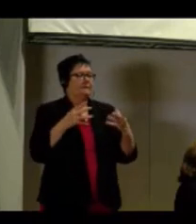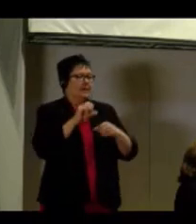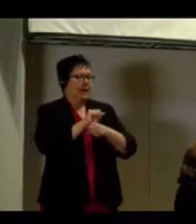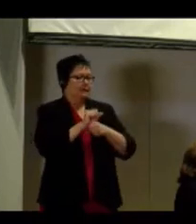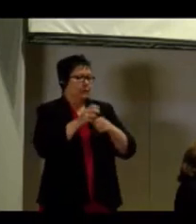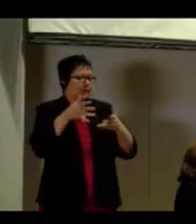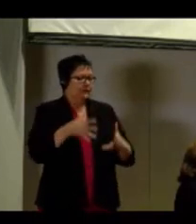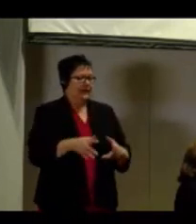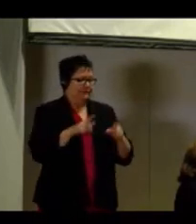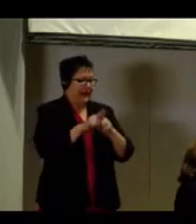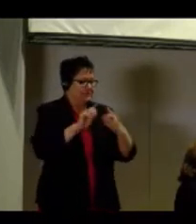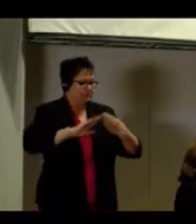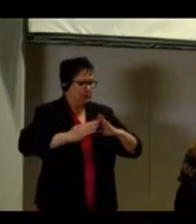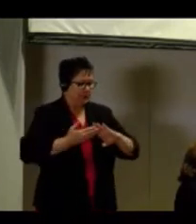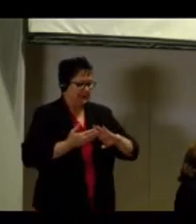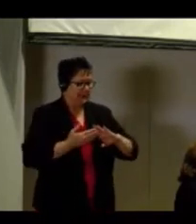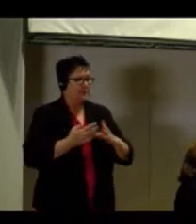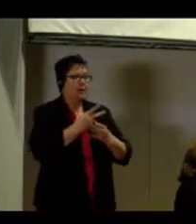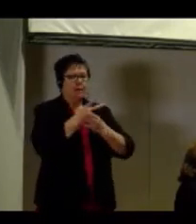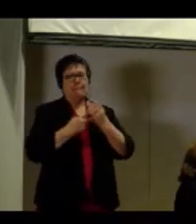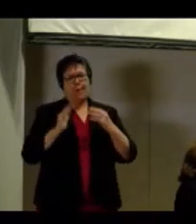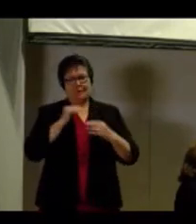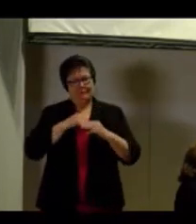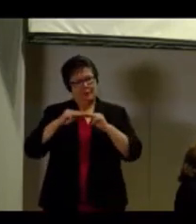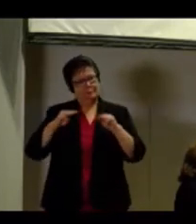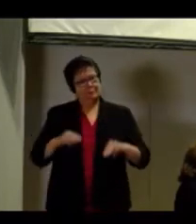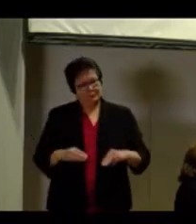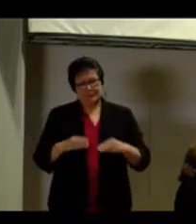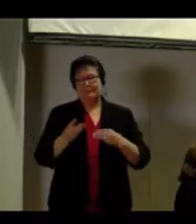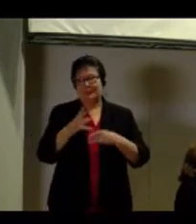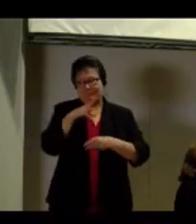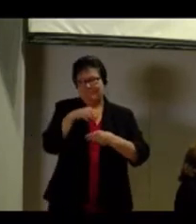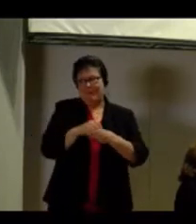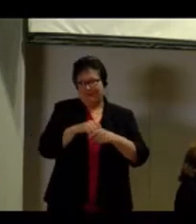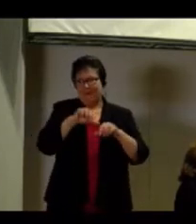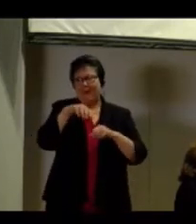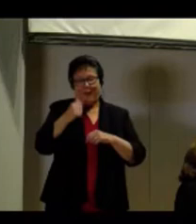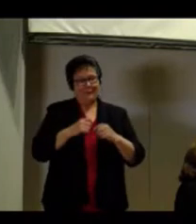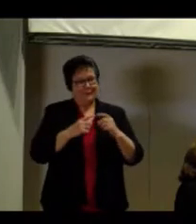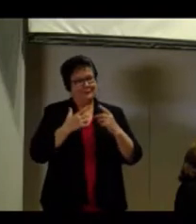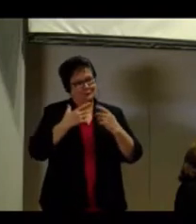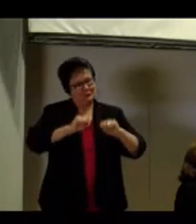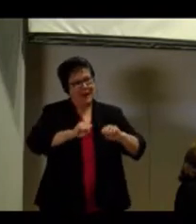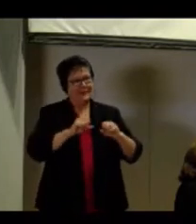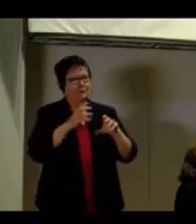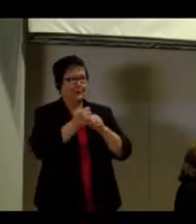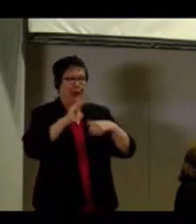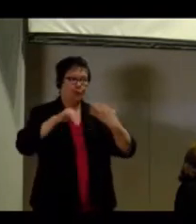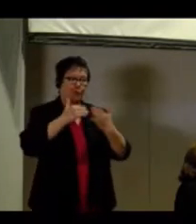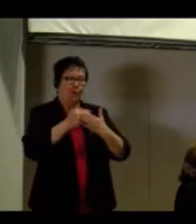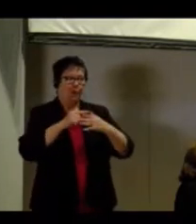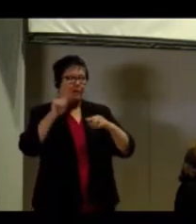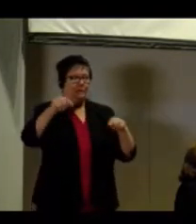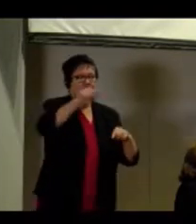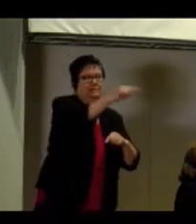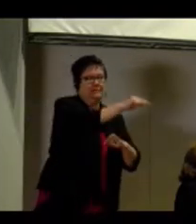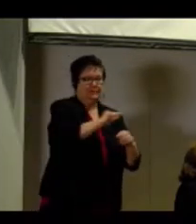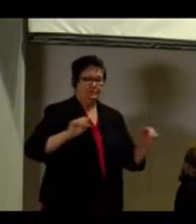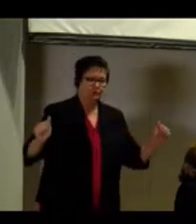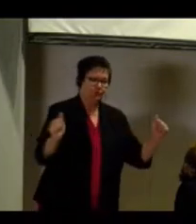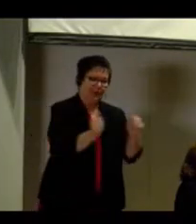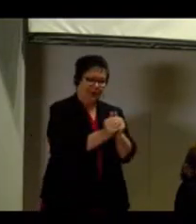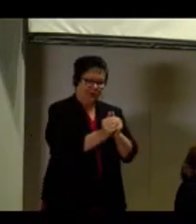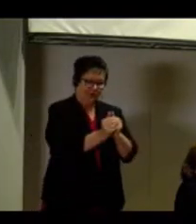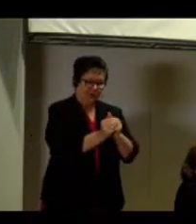history museums are involved in yet another attempt to bring that community together. But I wanted to talk about